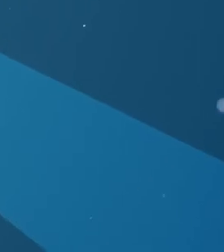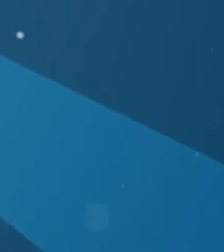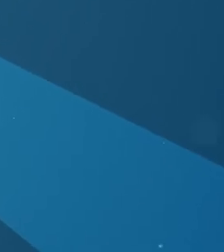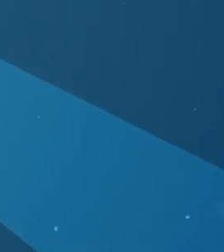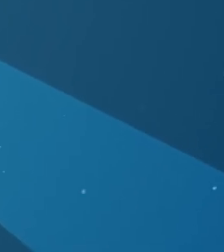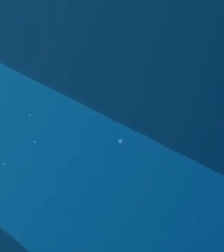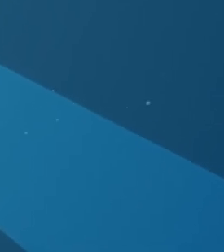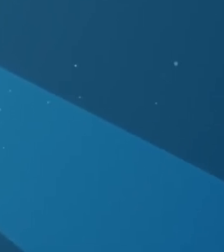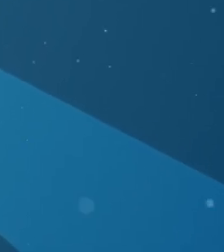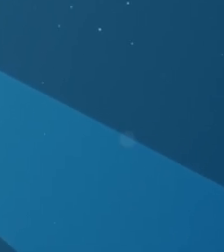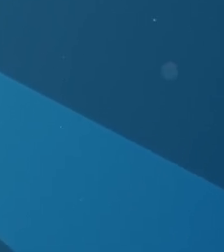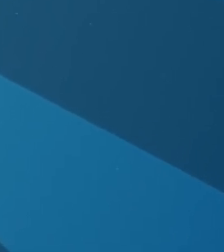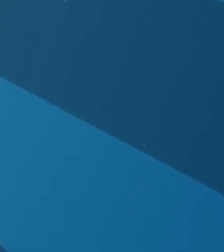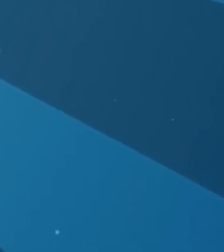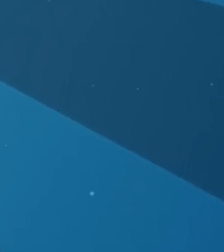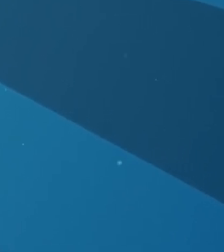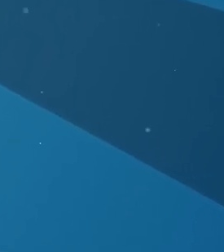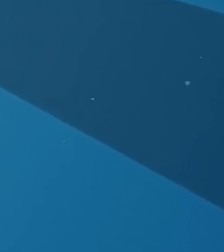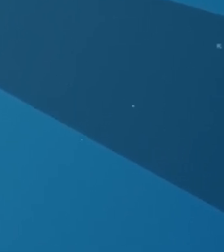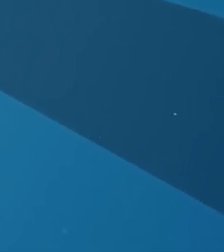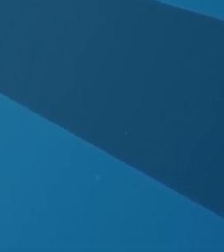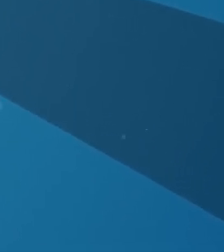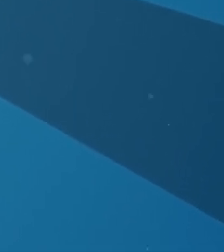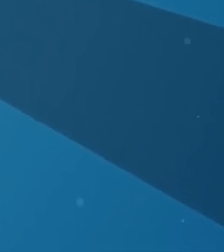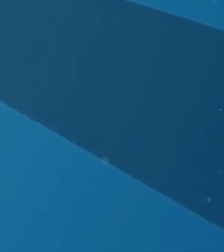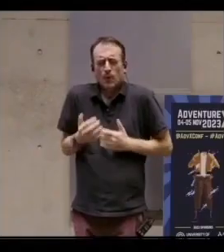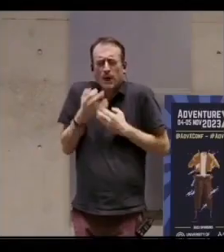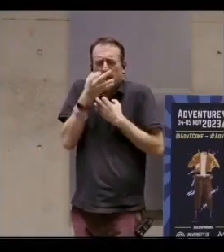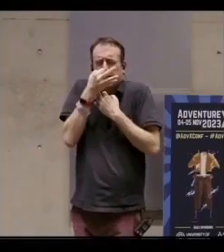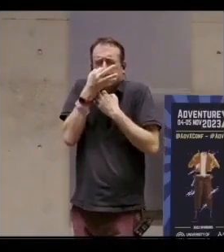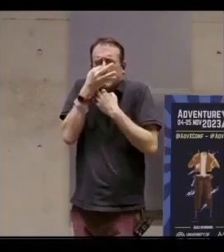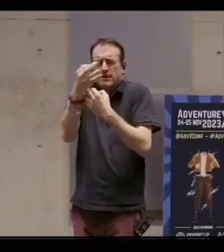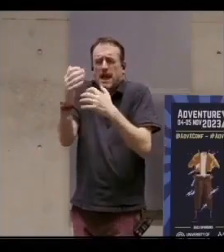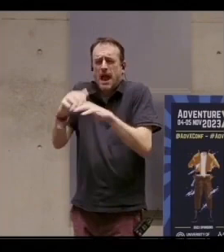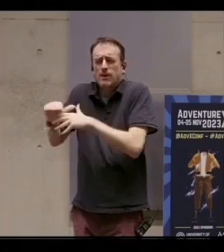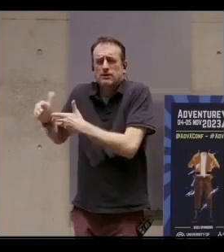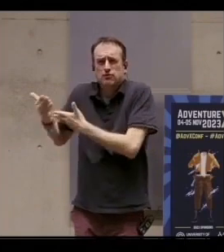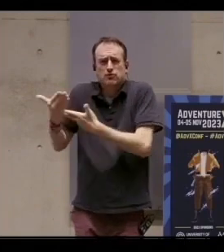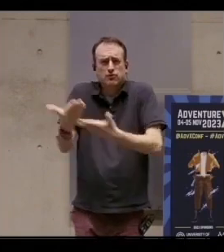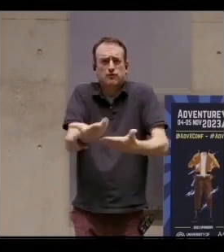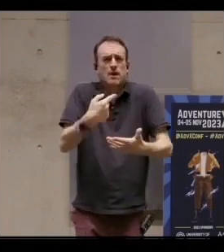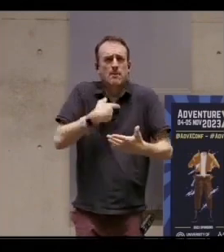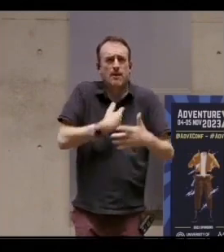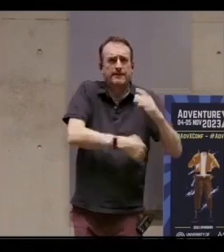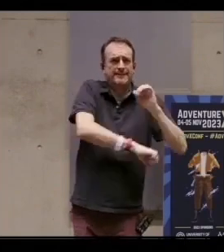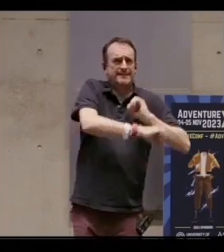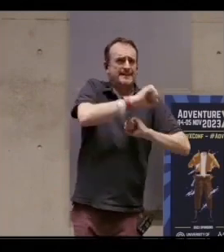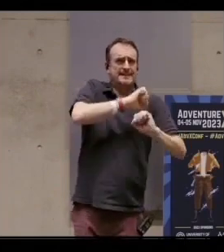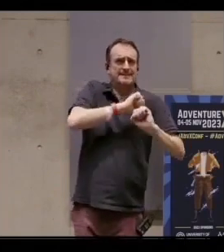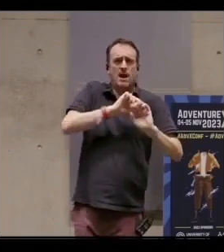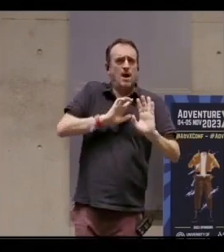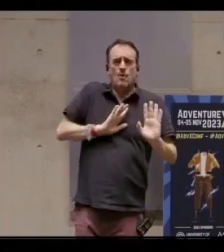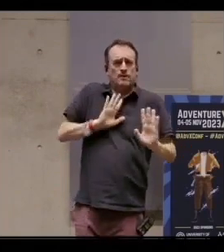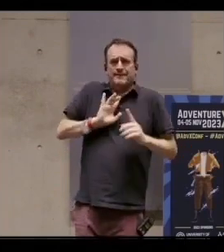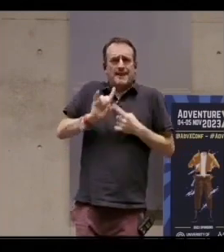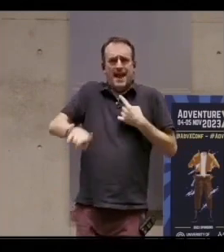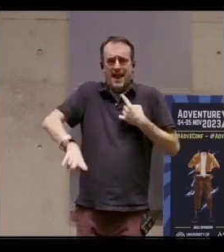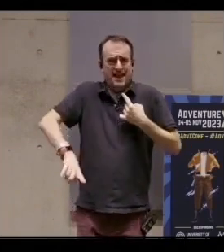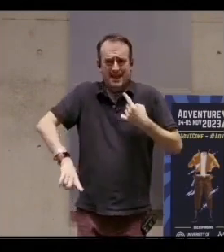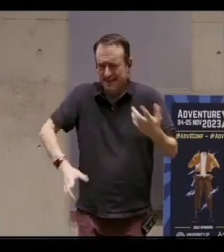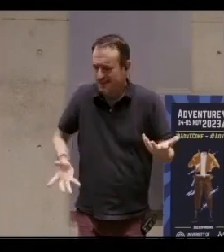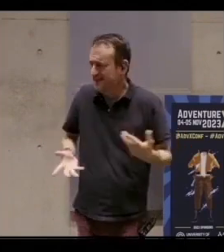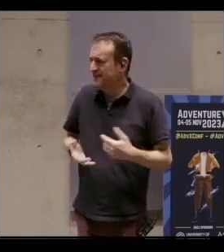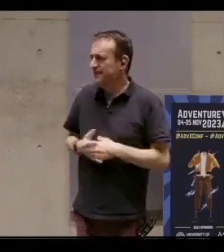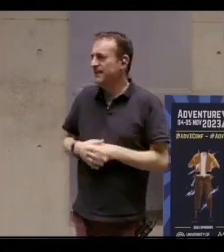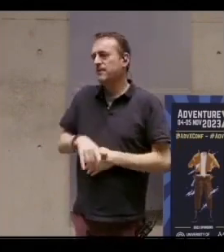There's one extremely tempting way to introduce our next speaker that I am going to resist. I'm going to resist it